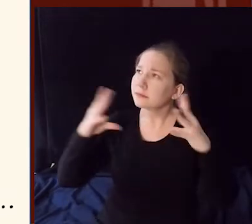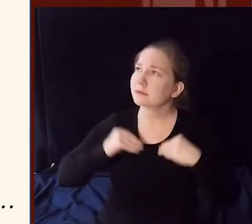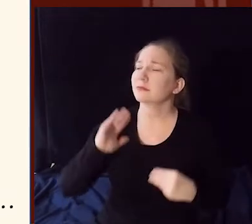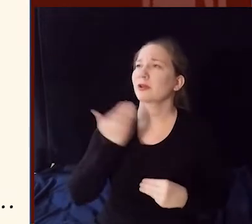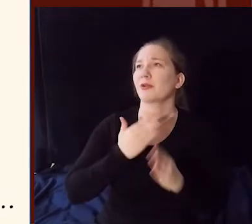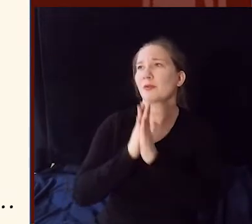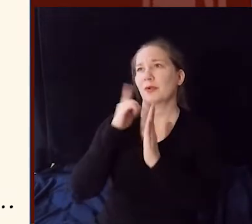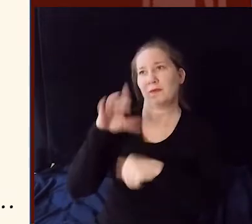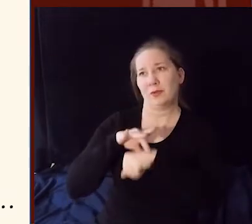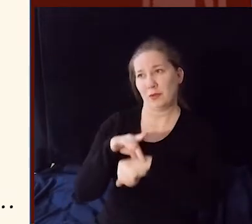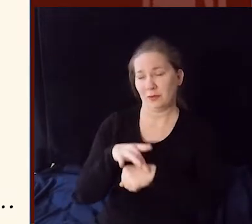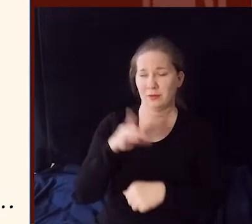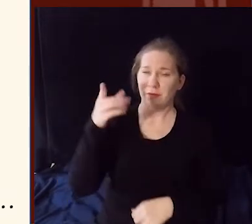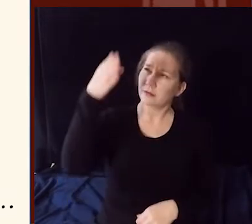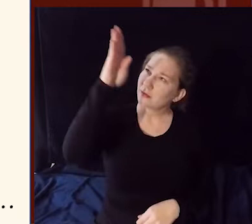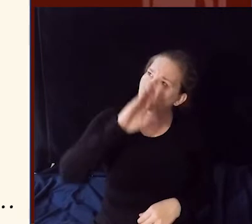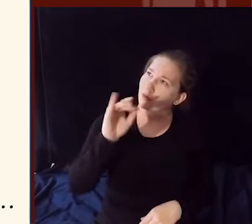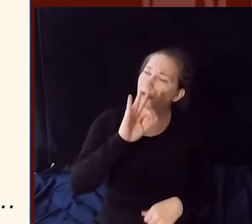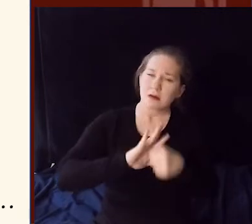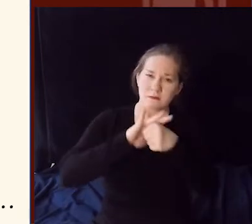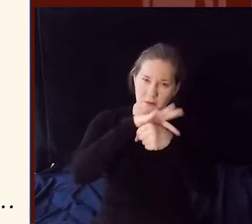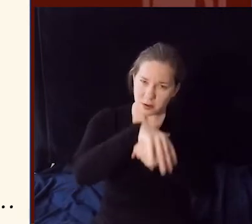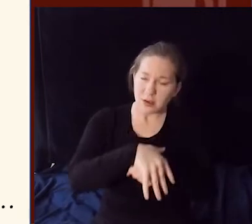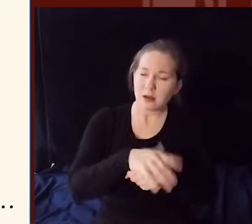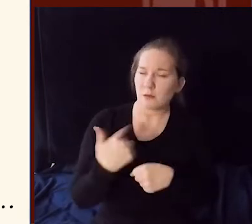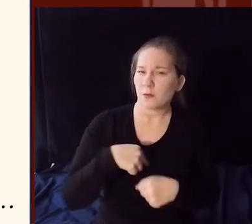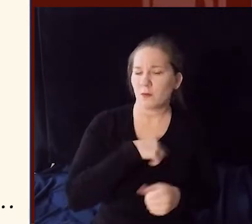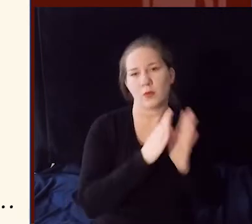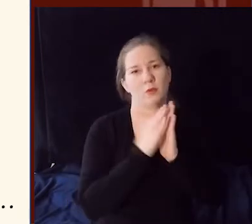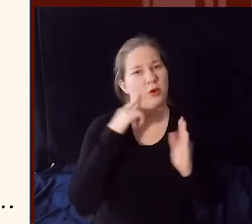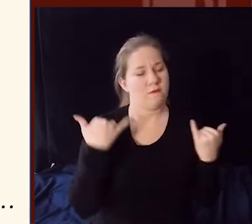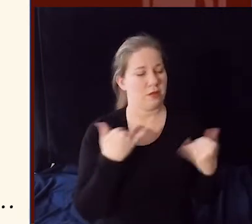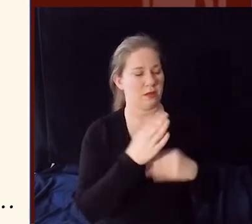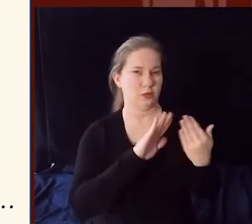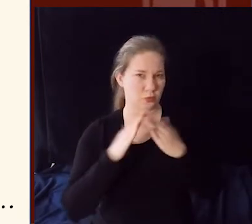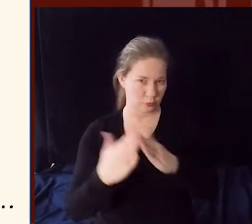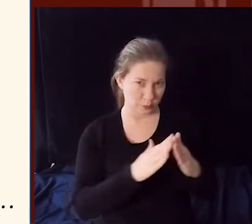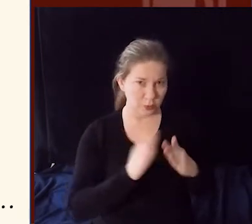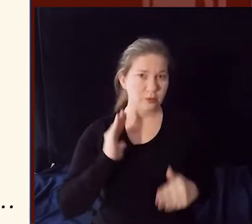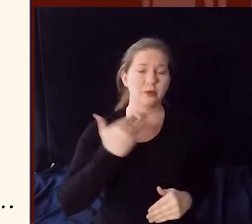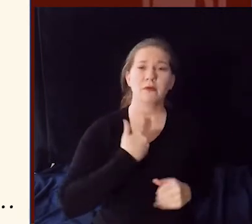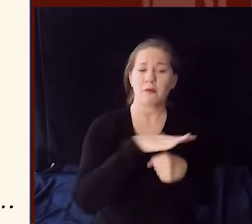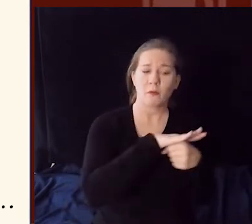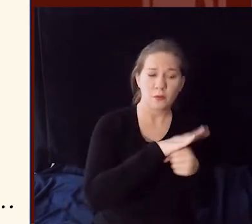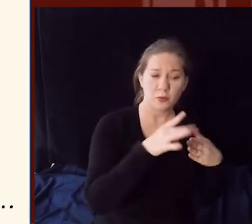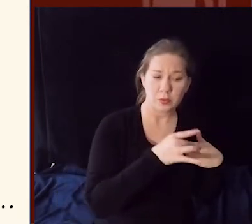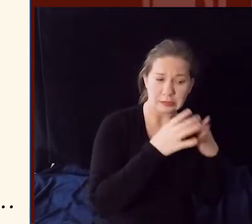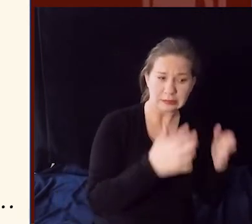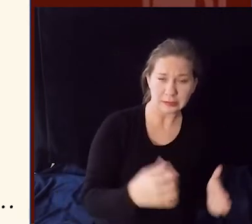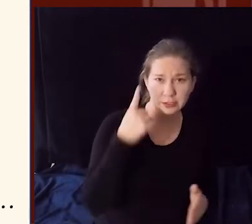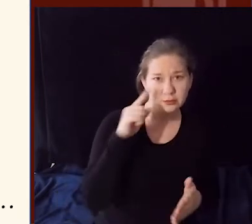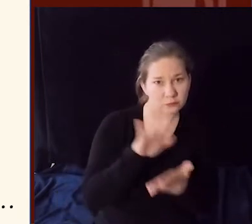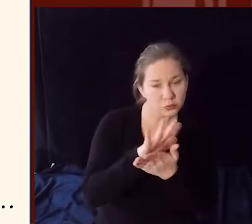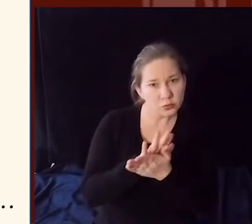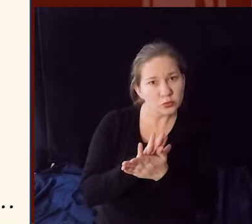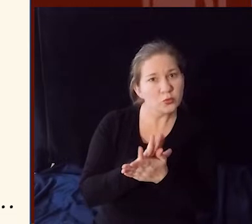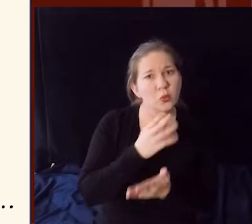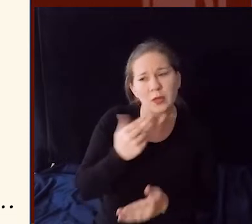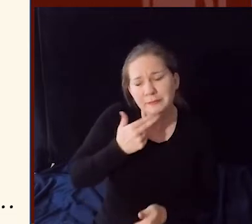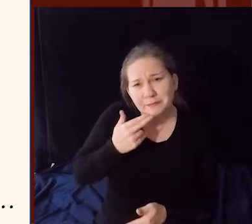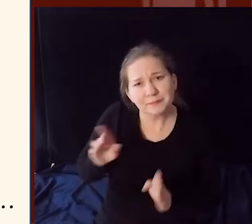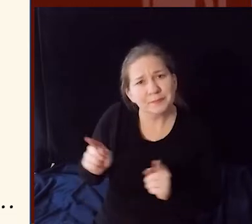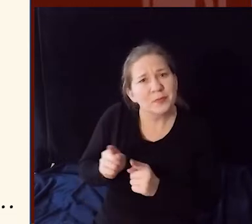God of abundance, we pray for this community, for our local leaders, for our schools and small businesses, for